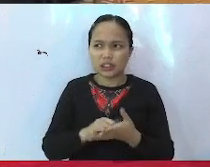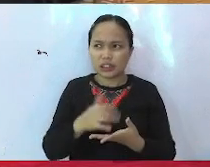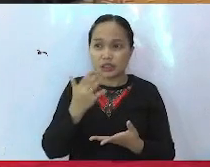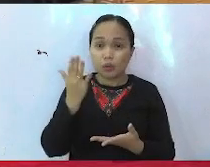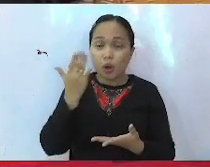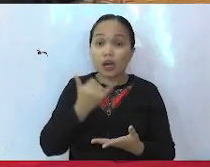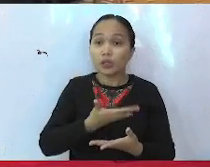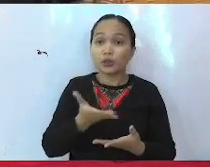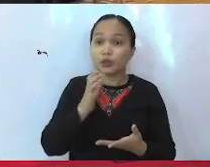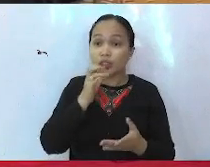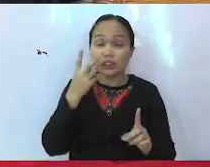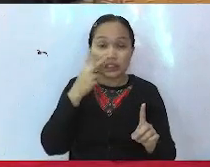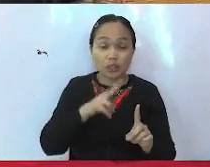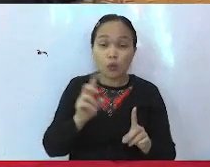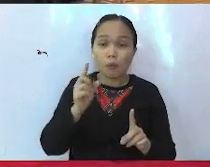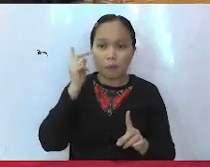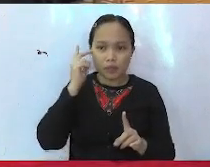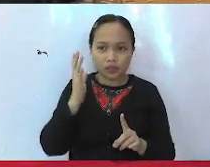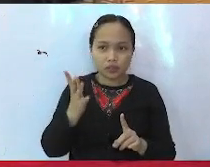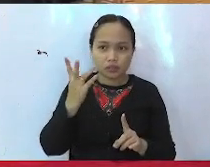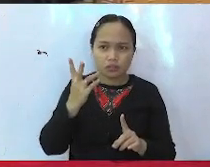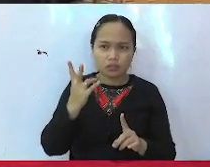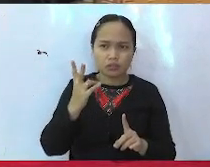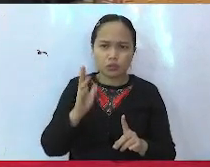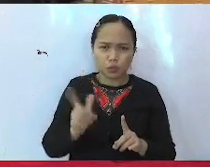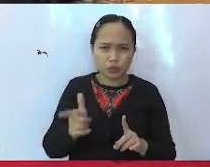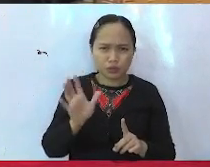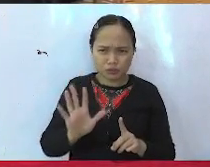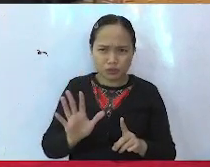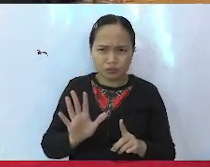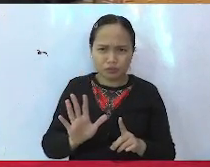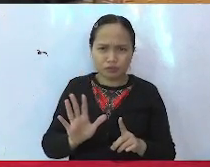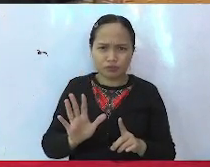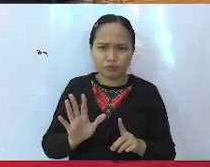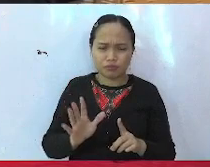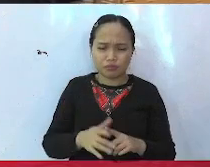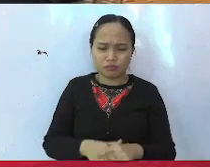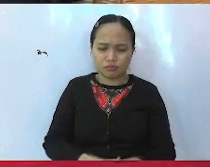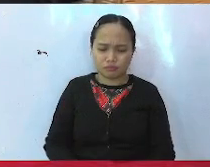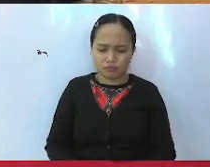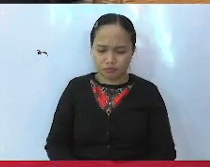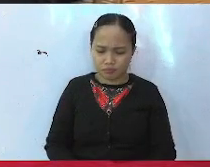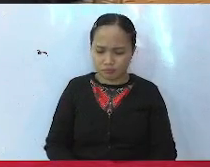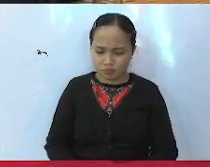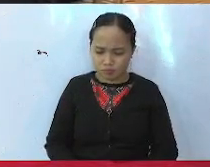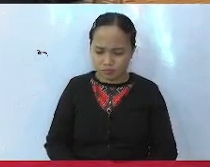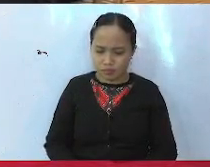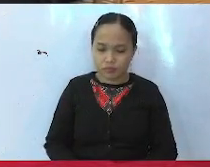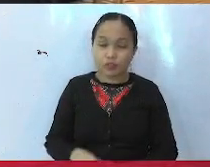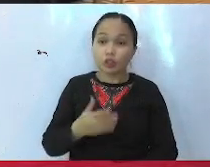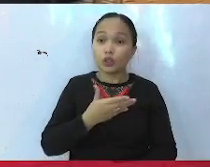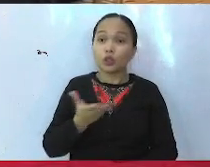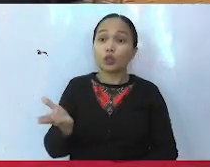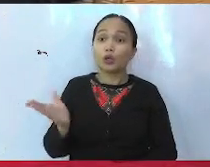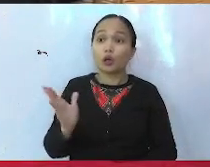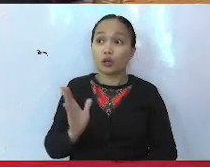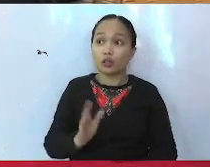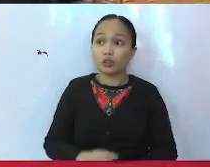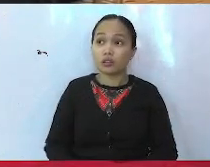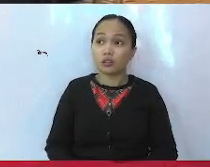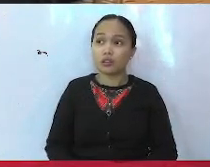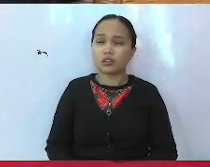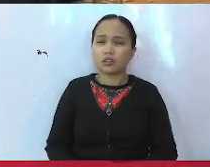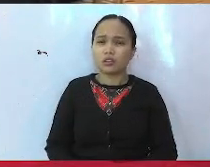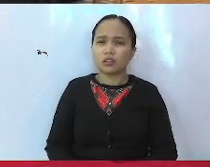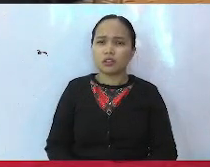see what yes. pastor is saying. 25. Oh man, you're protected. 25 a week. Your life is beautiful. I love what he just said.